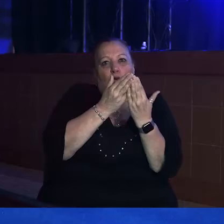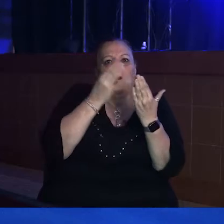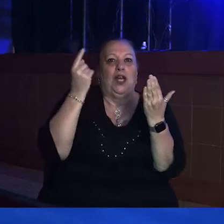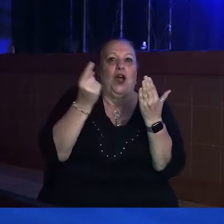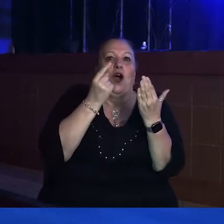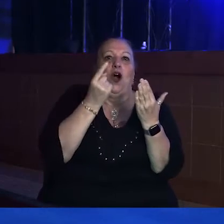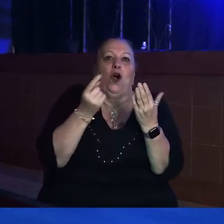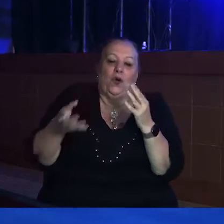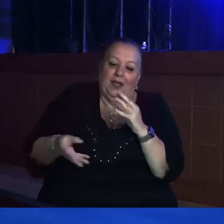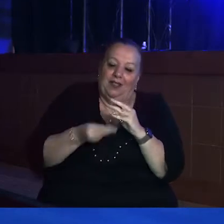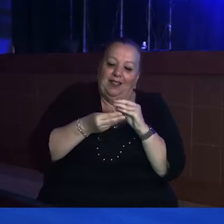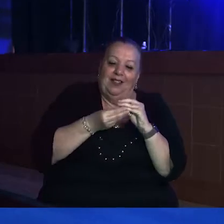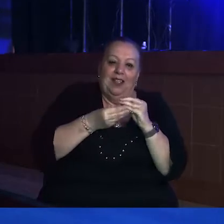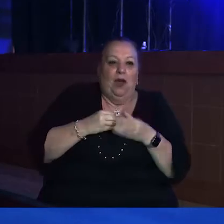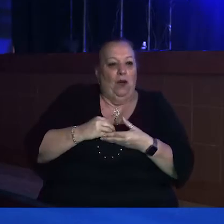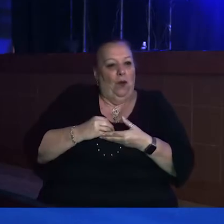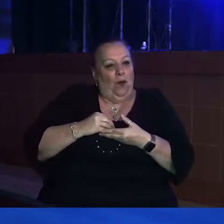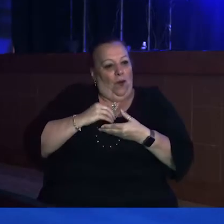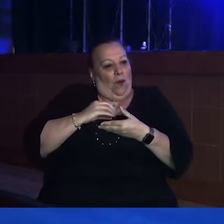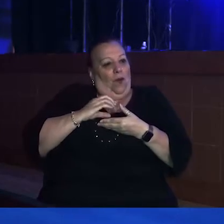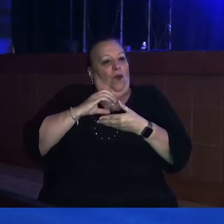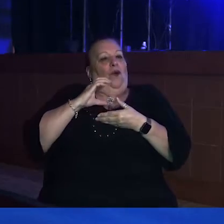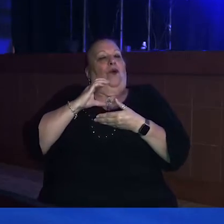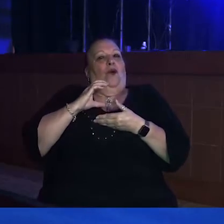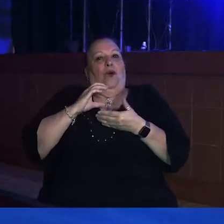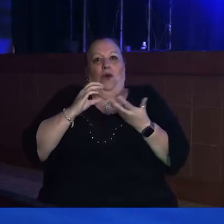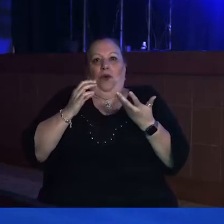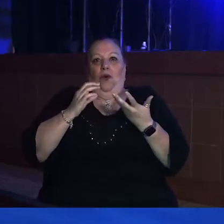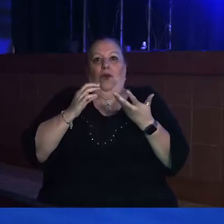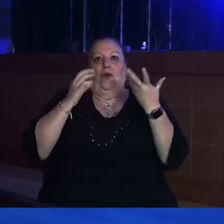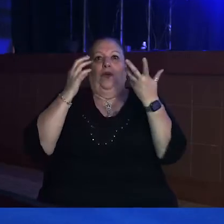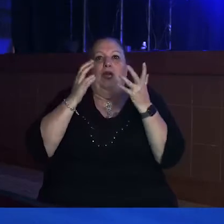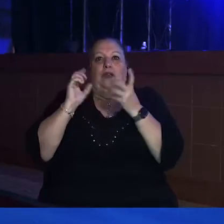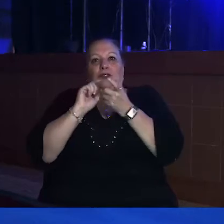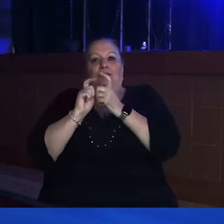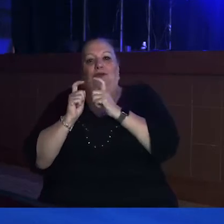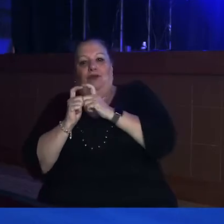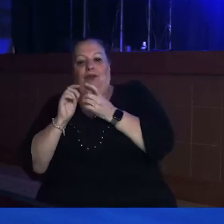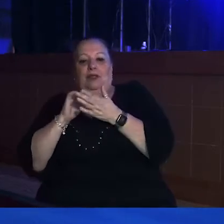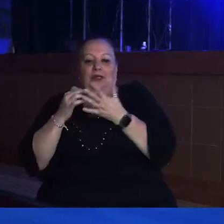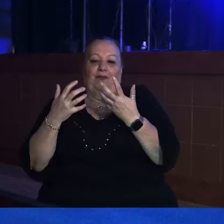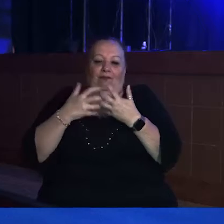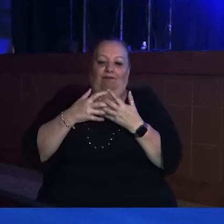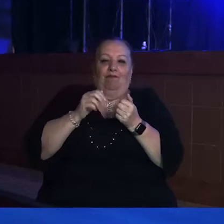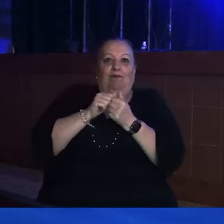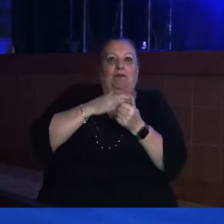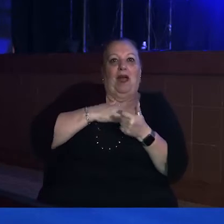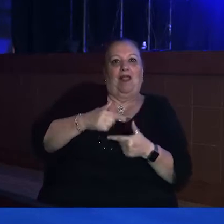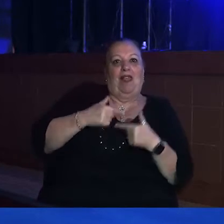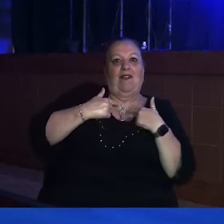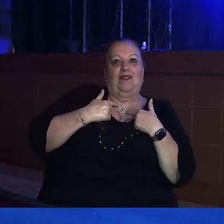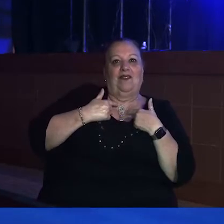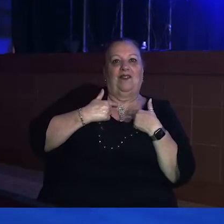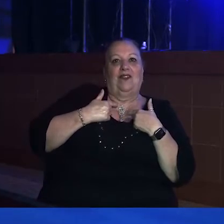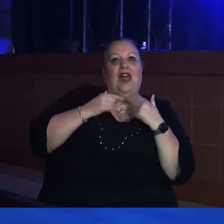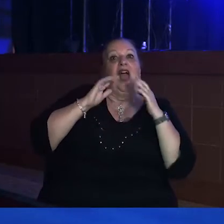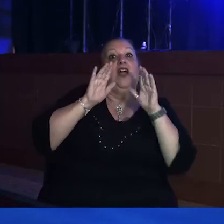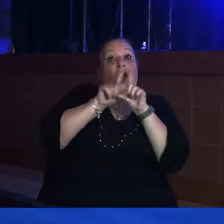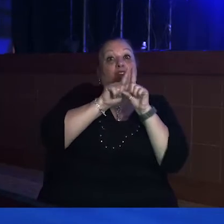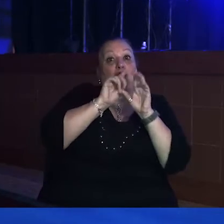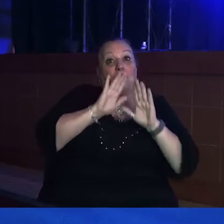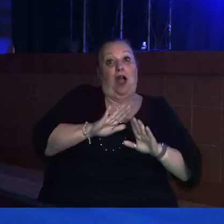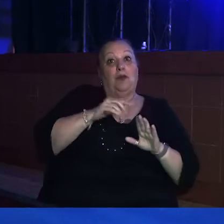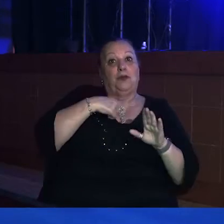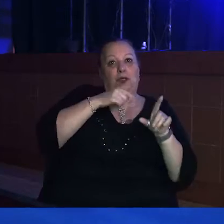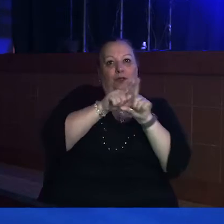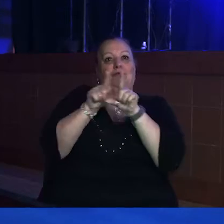it renews me, it realigns me, it recalibrates my life, and even calms me down. I love